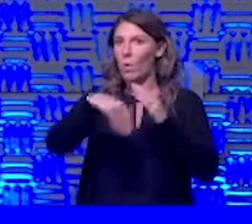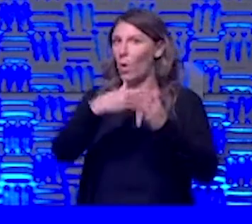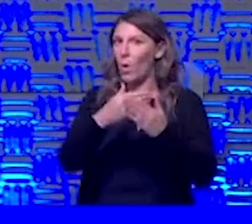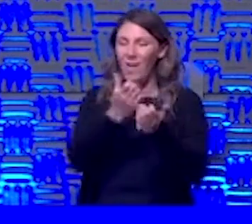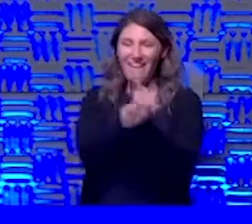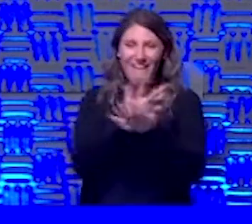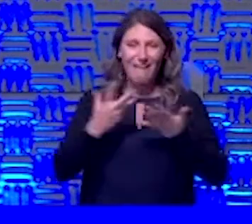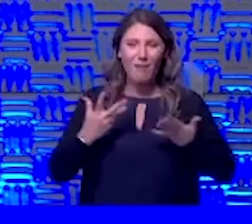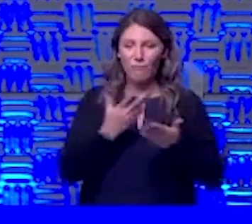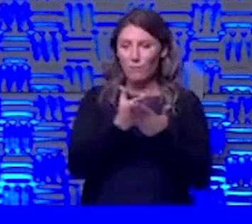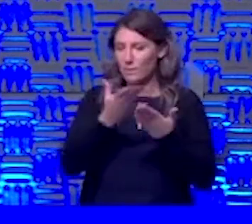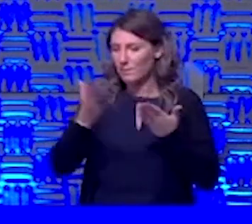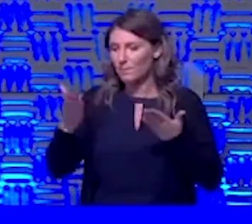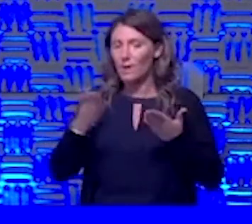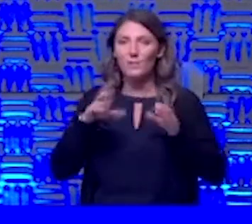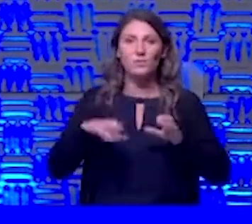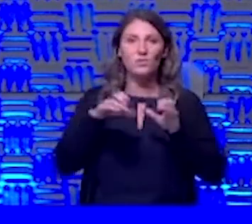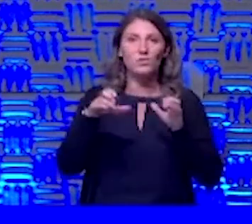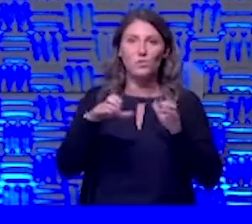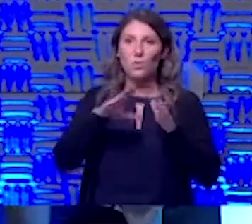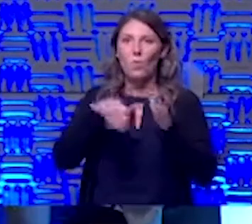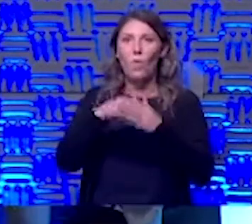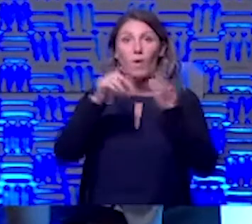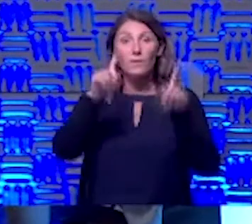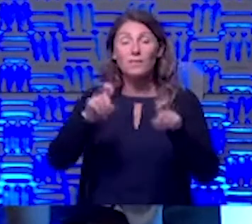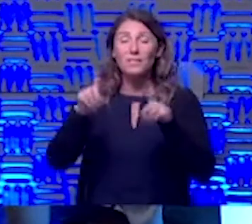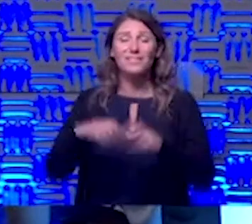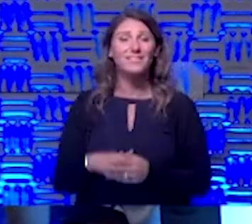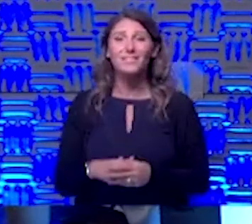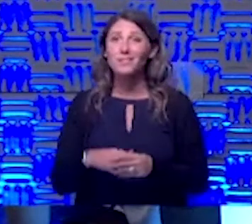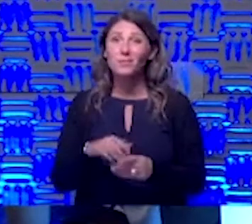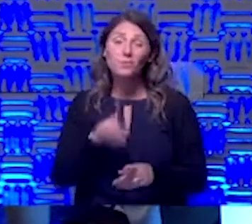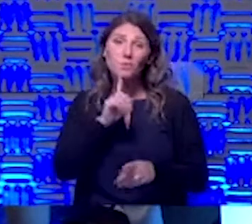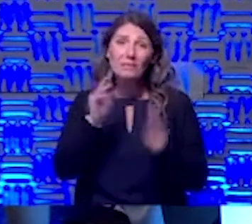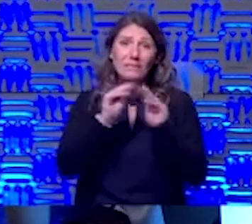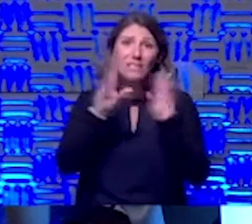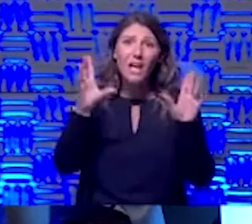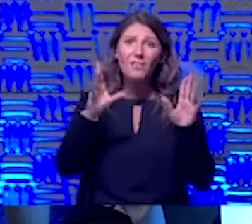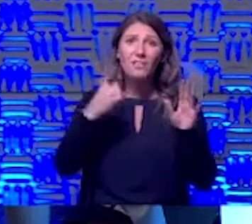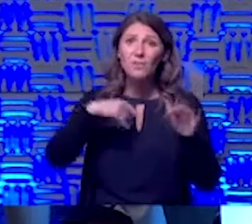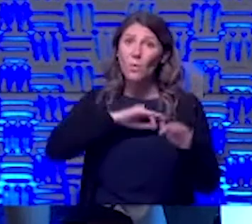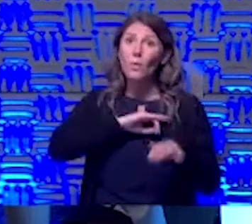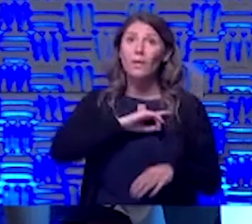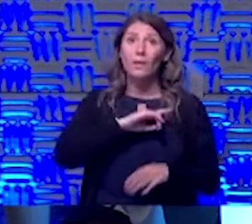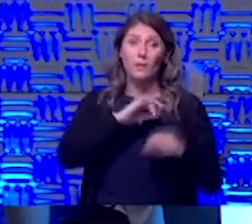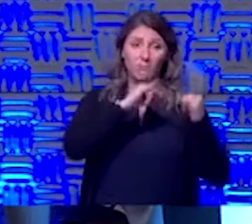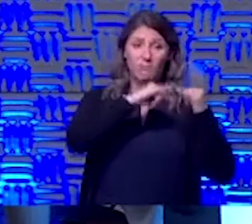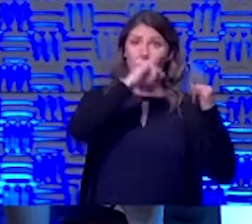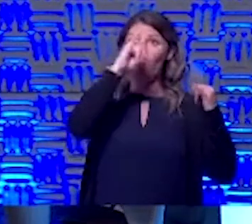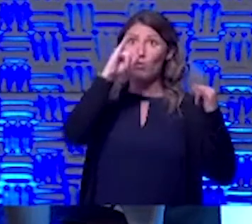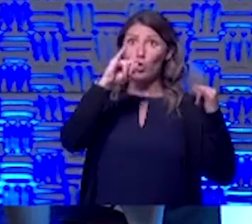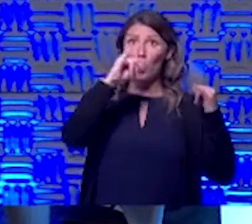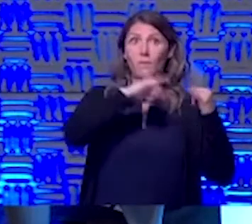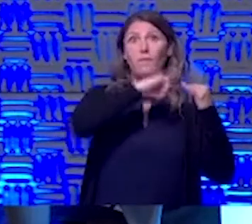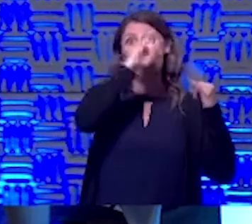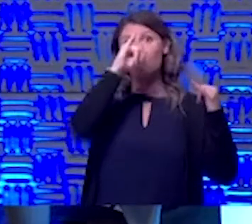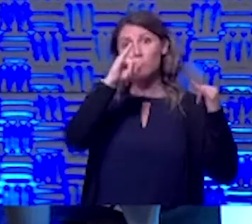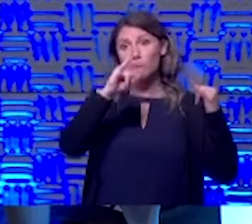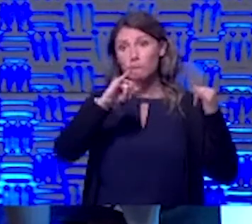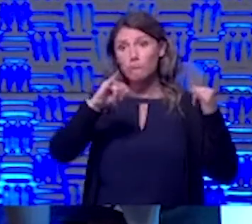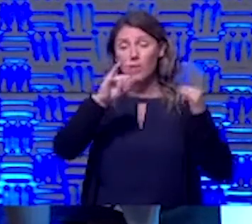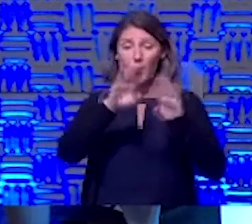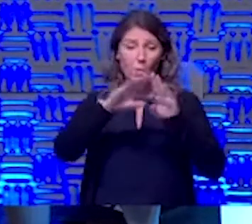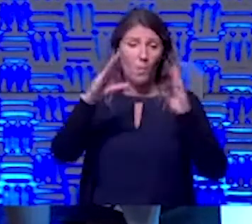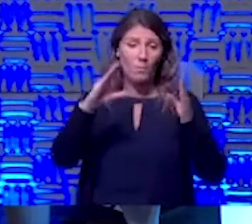and all the supplies we needed to do the testing. The reality is we bent the curve and we had to open up, right? I mean, the economy, people's jobs, and having a